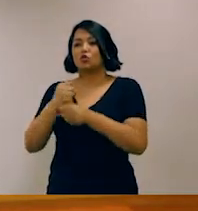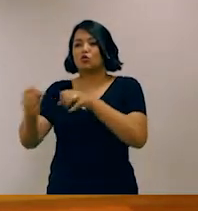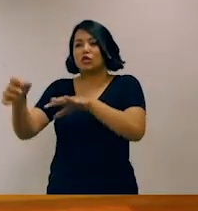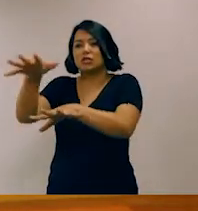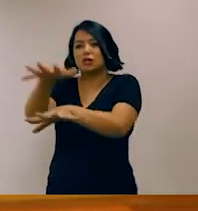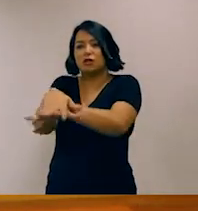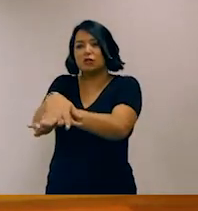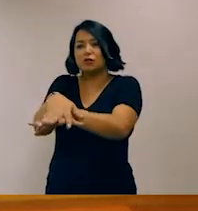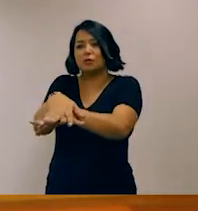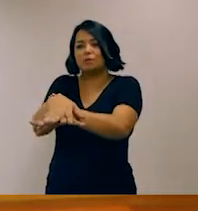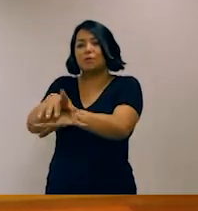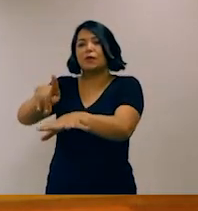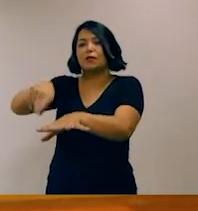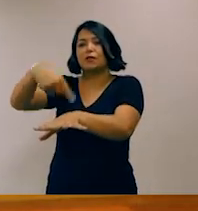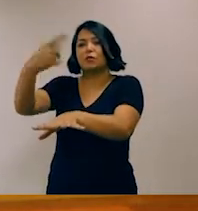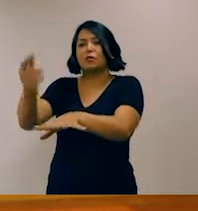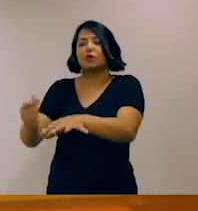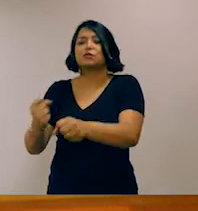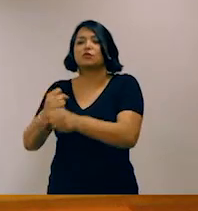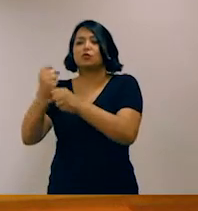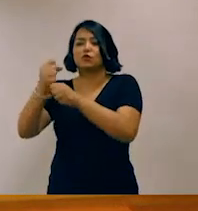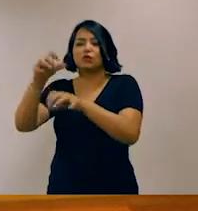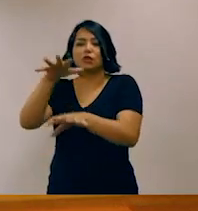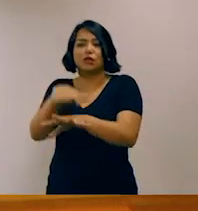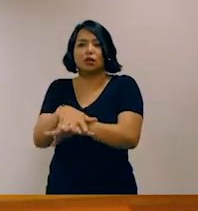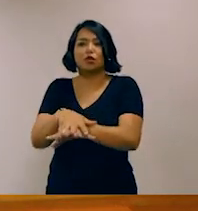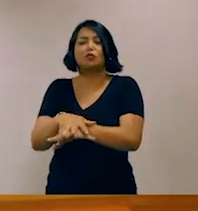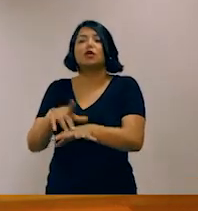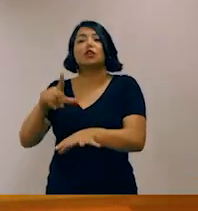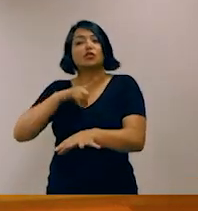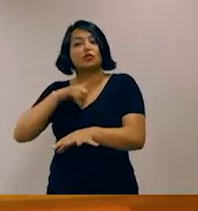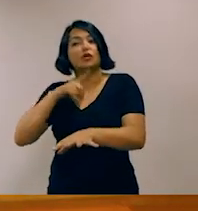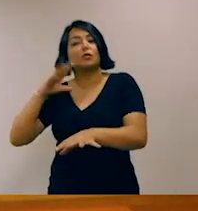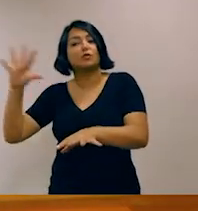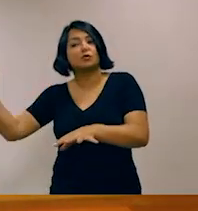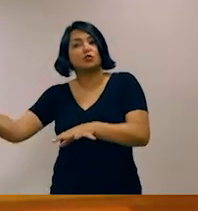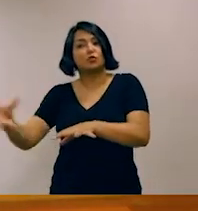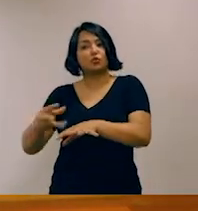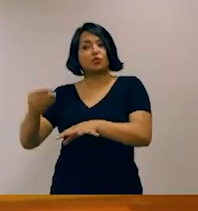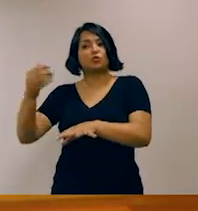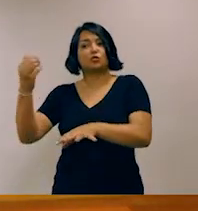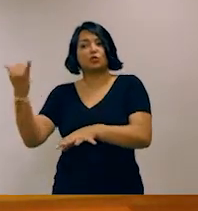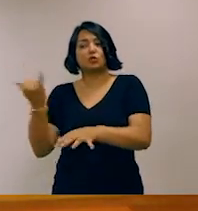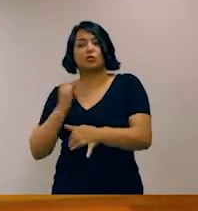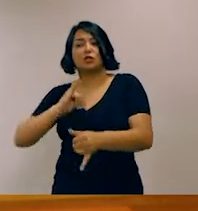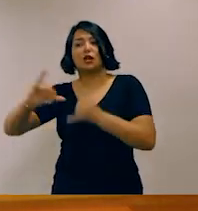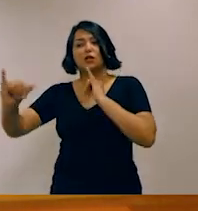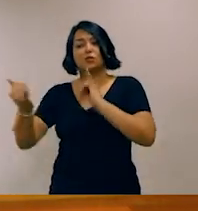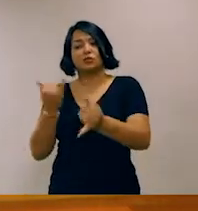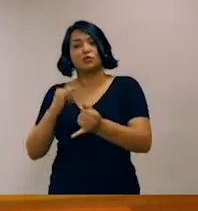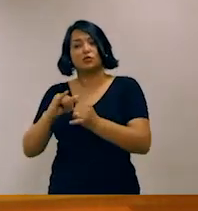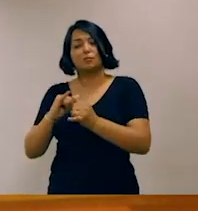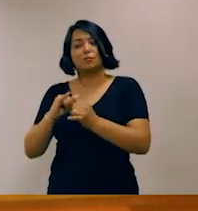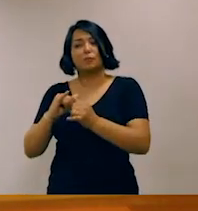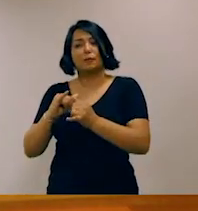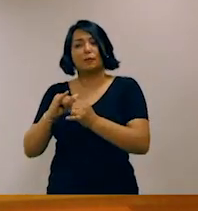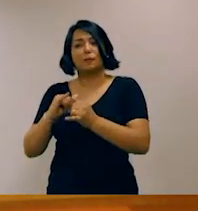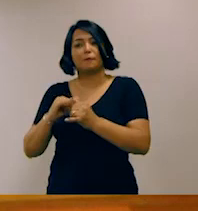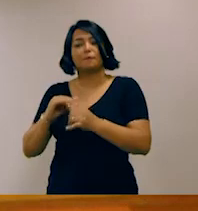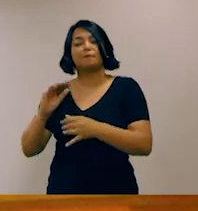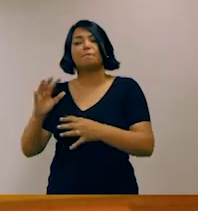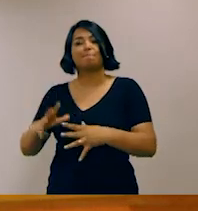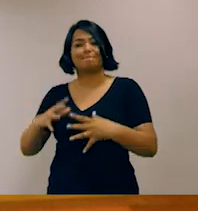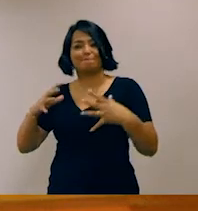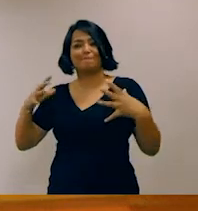to create integration. So once we integrate everything and we can have access to the data, we're going to use all of these